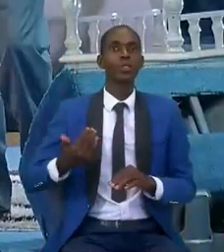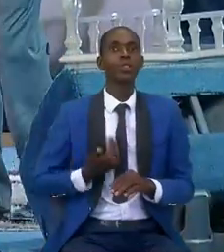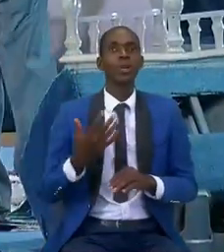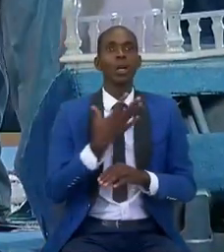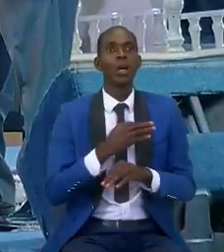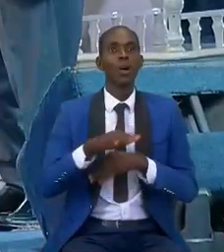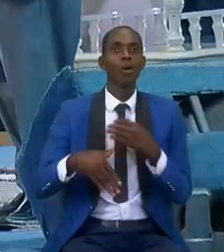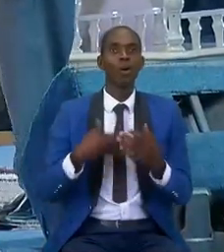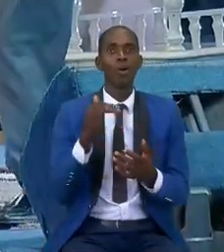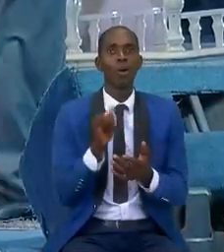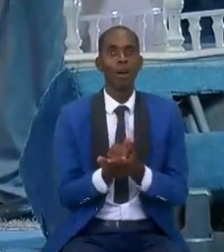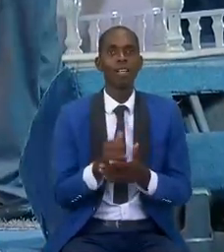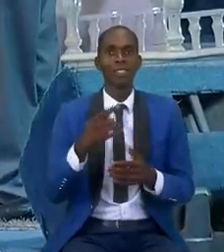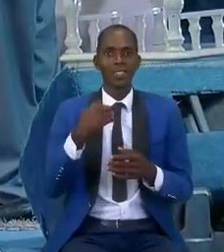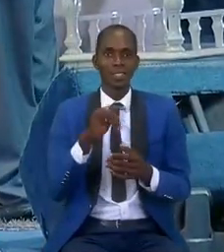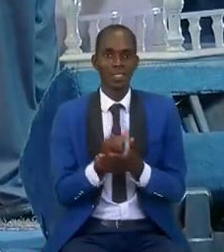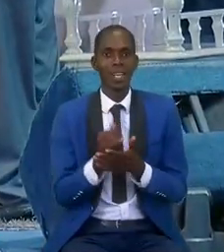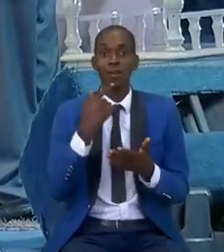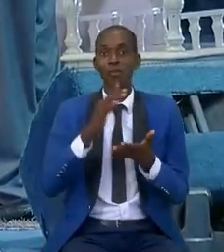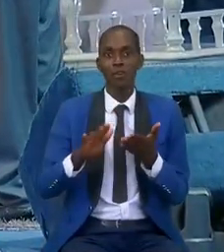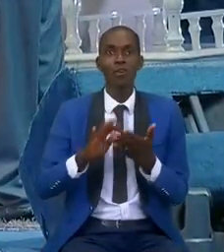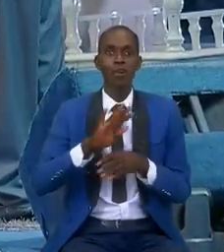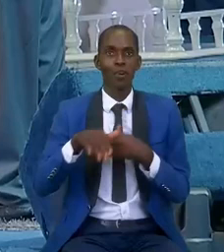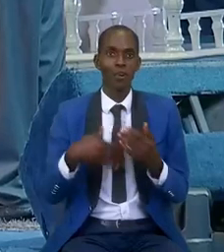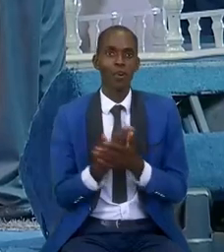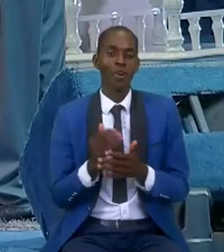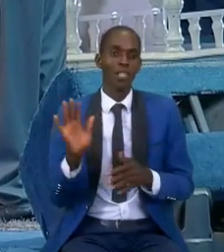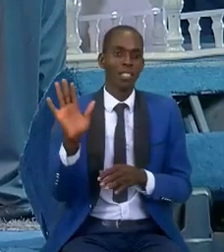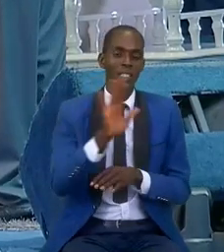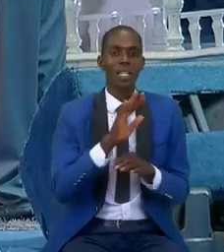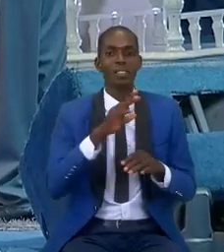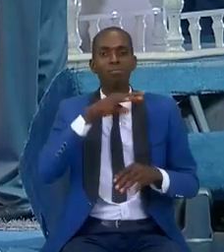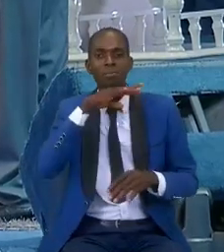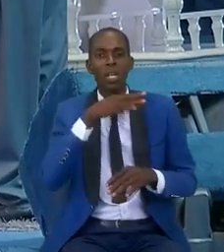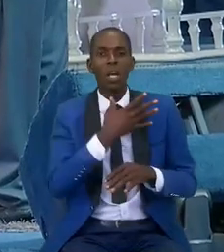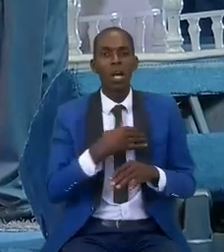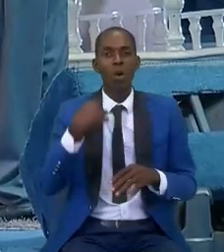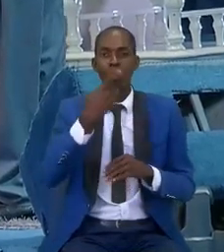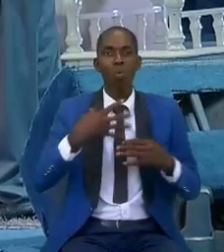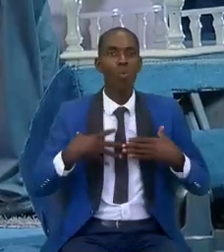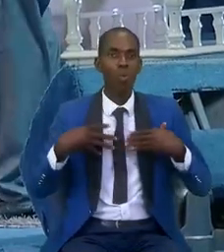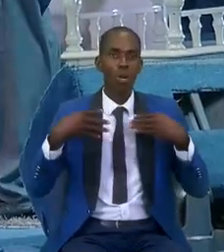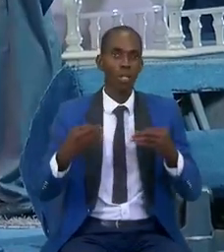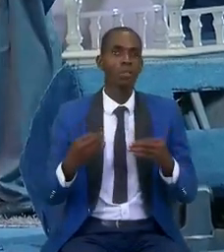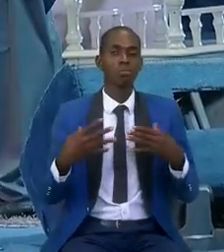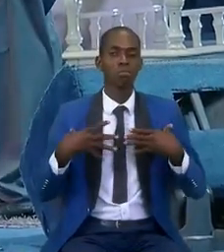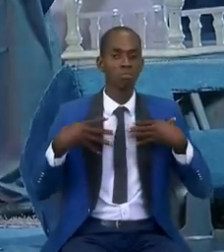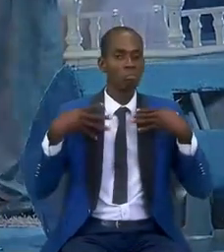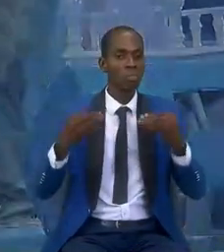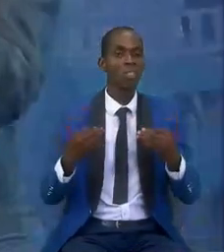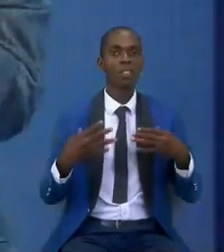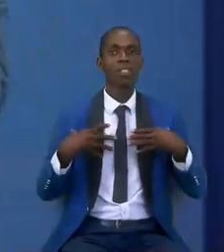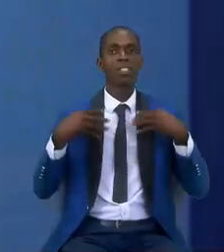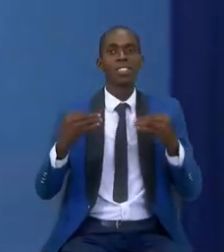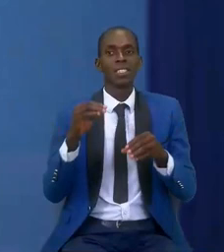iniquities and who heal us healers he lives in the present continuous things he lays all